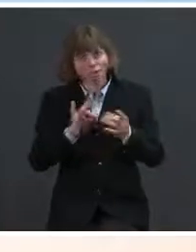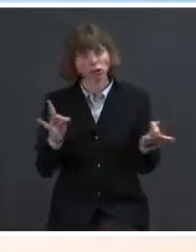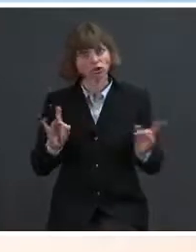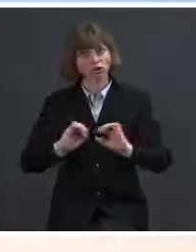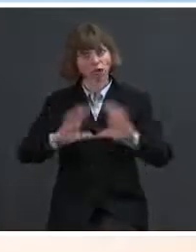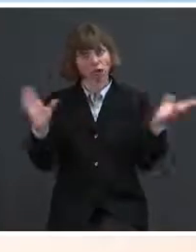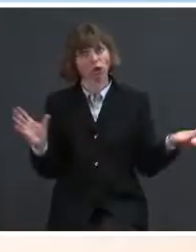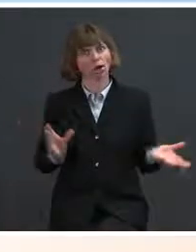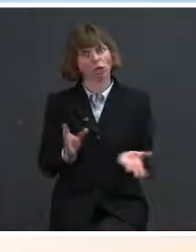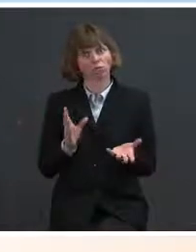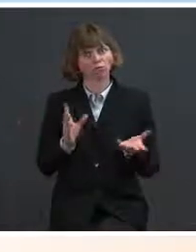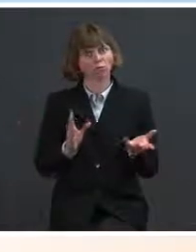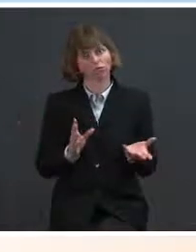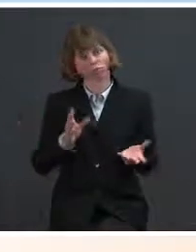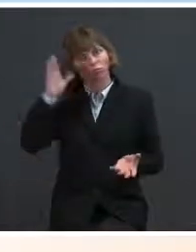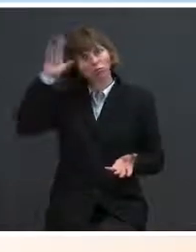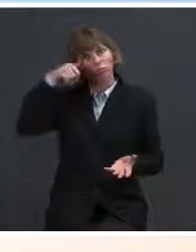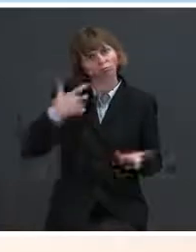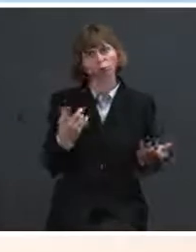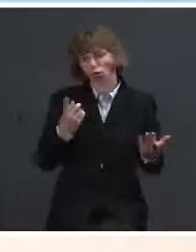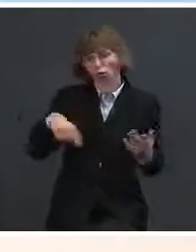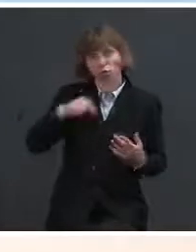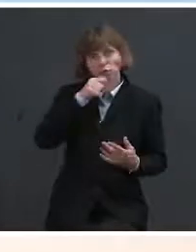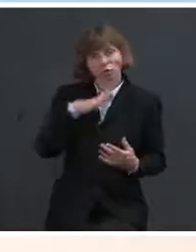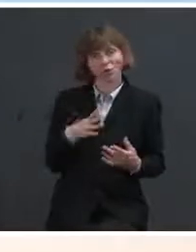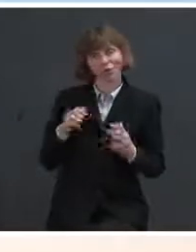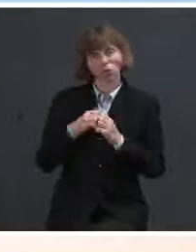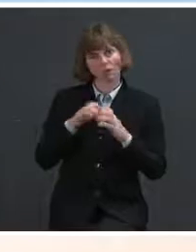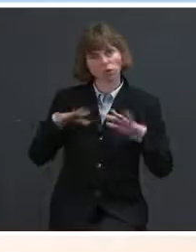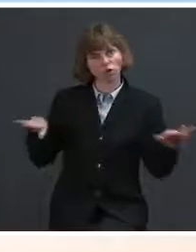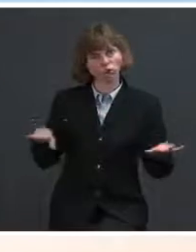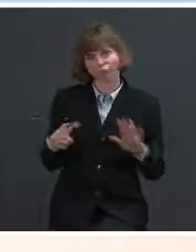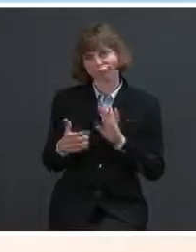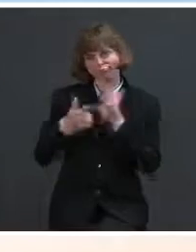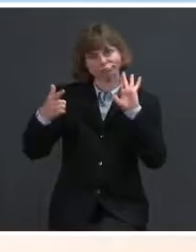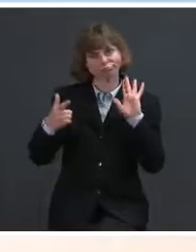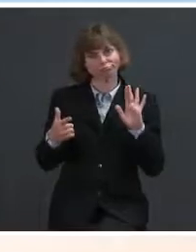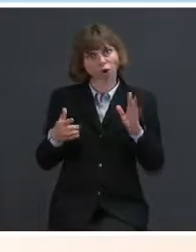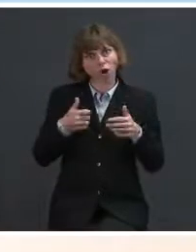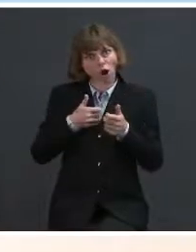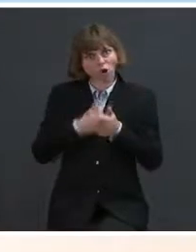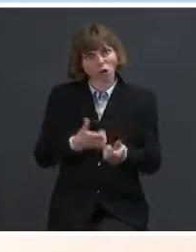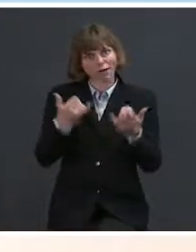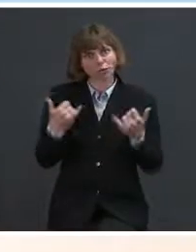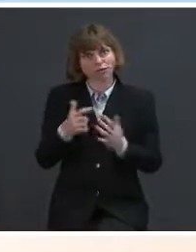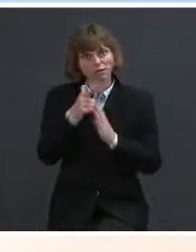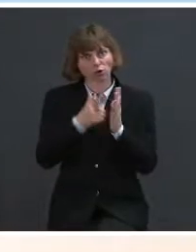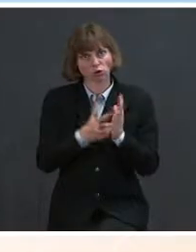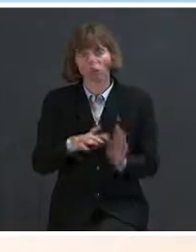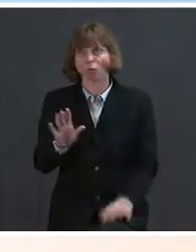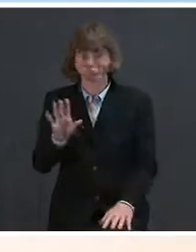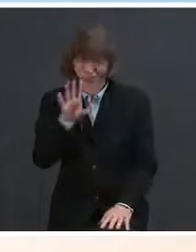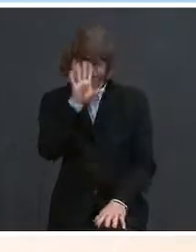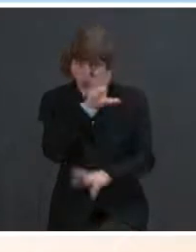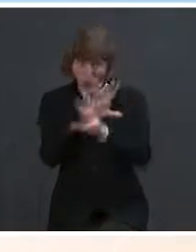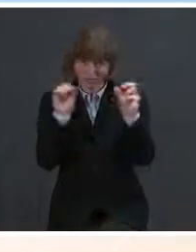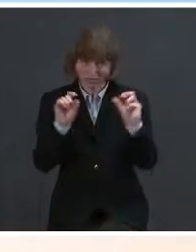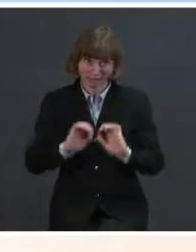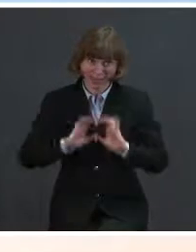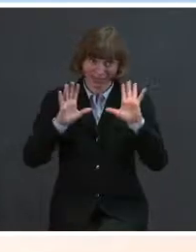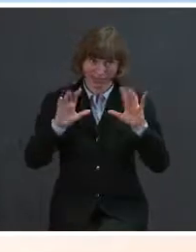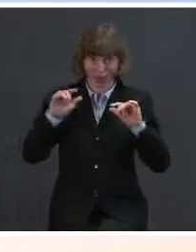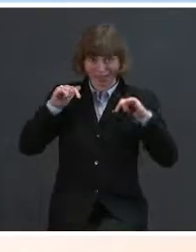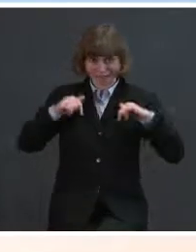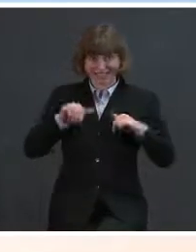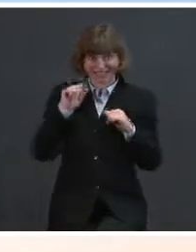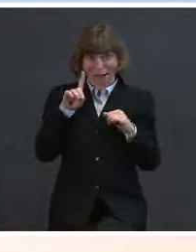children or women bringing children will be eligible under the existing law? So the president has made clear, and this administration has made